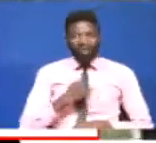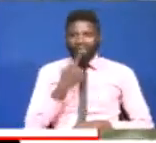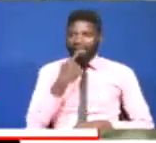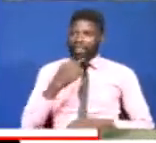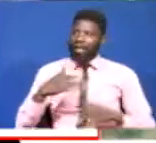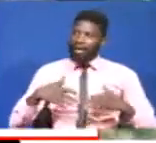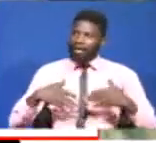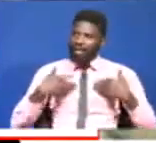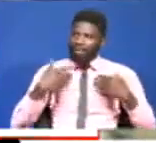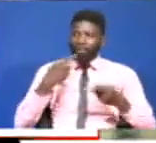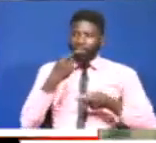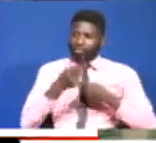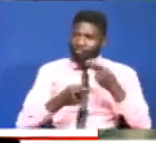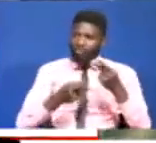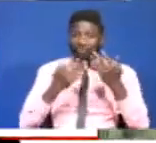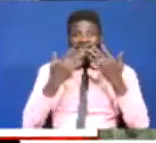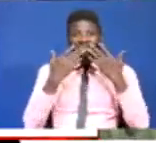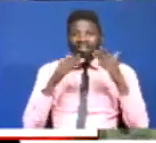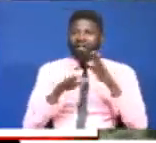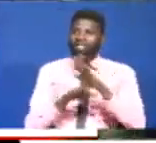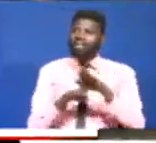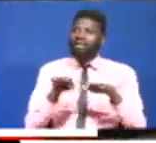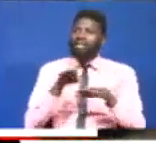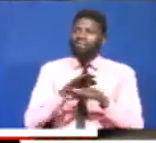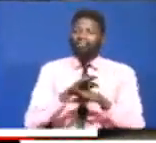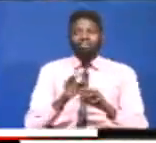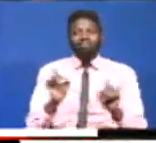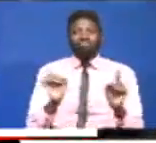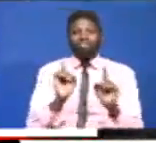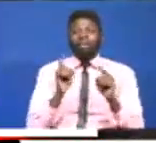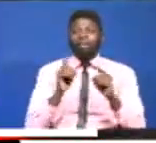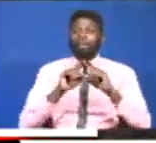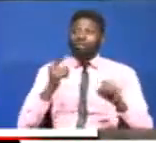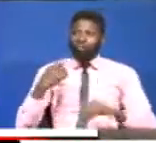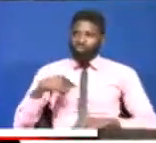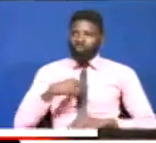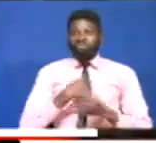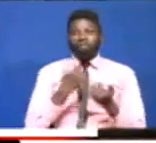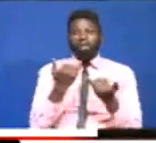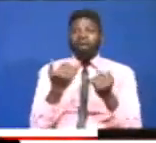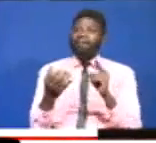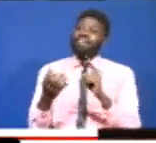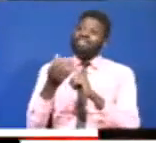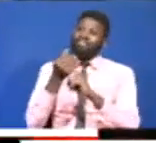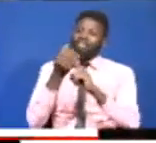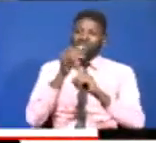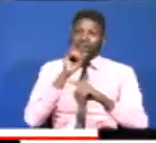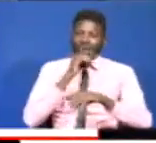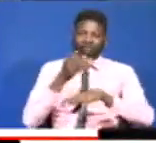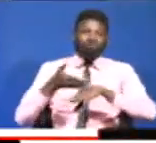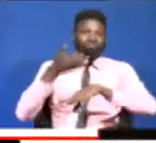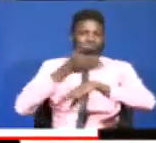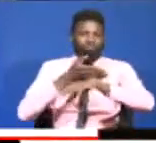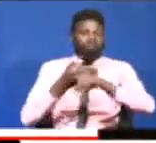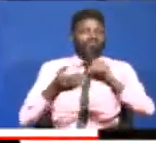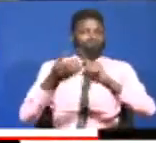saying we have completed everything, but we have managed to achieve some milestones in terms